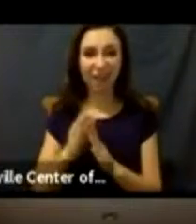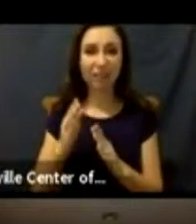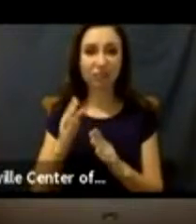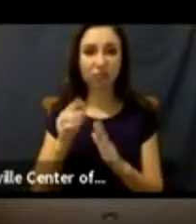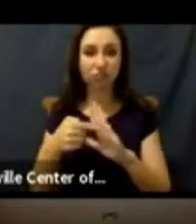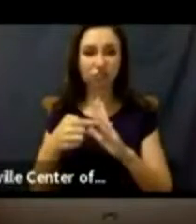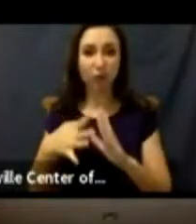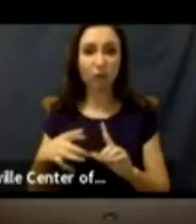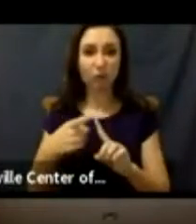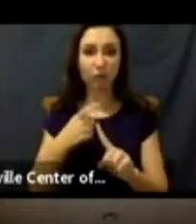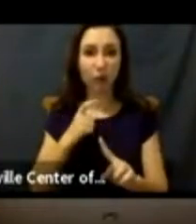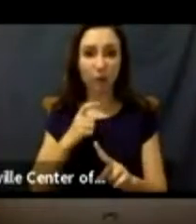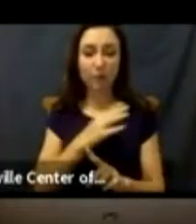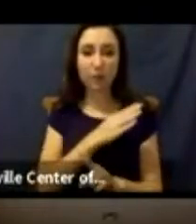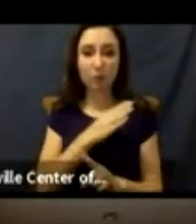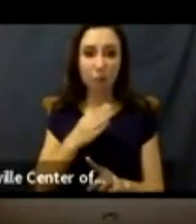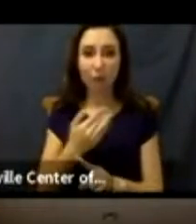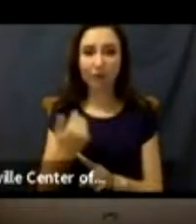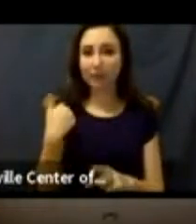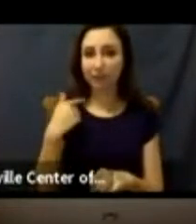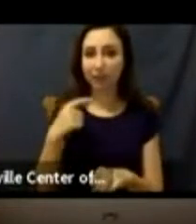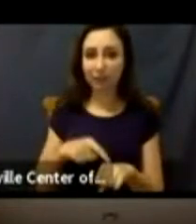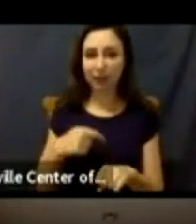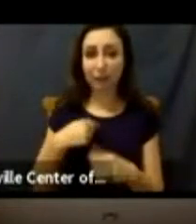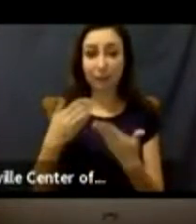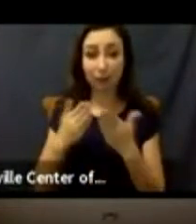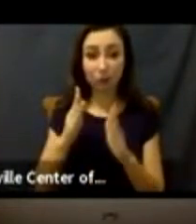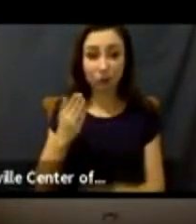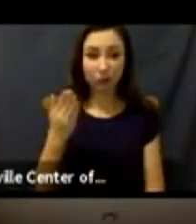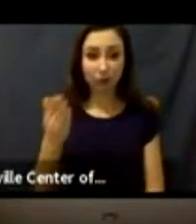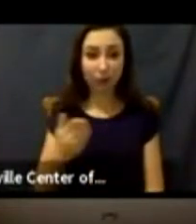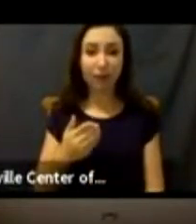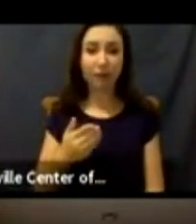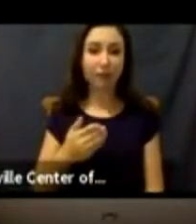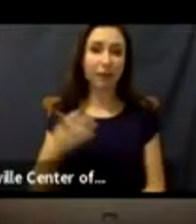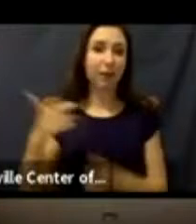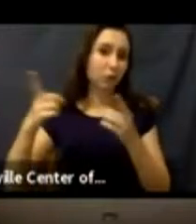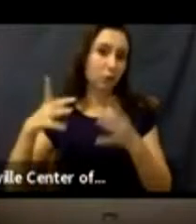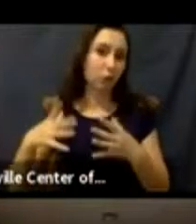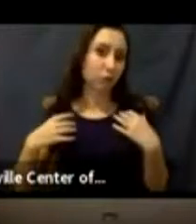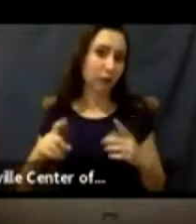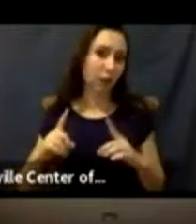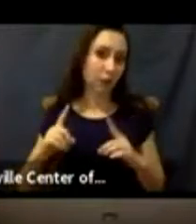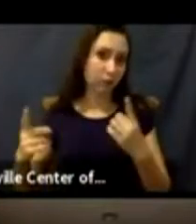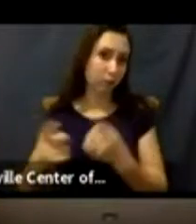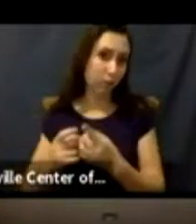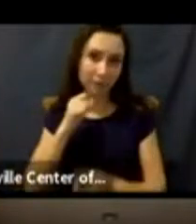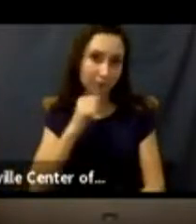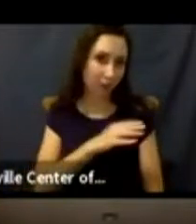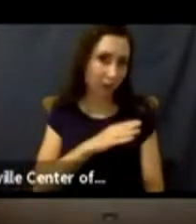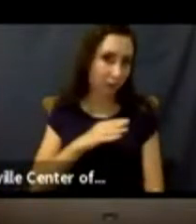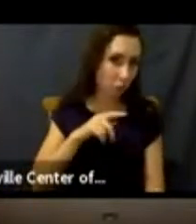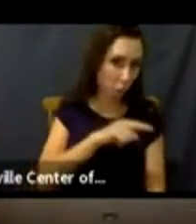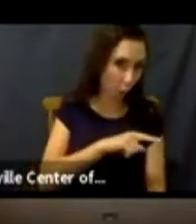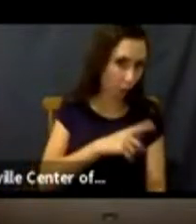other than me there. I'm generally there in my capacity as the director of the health department. So